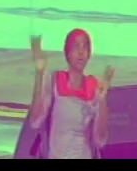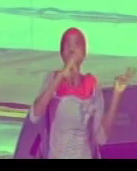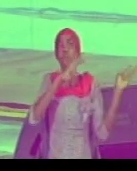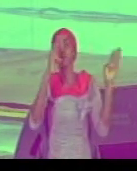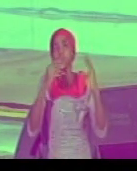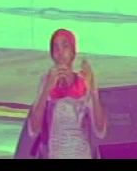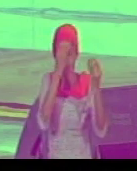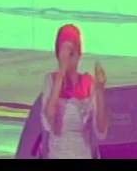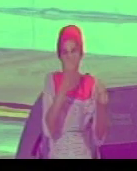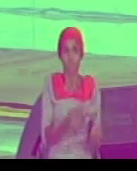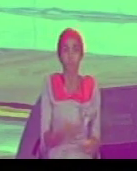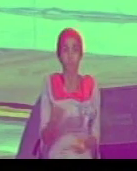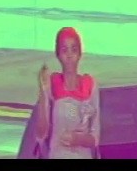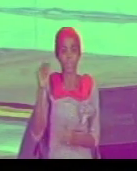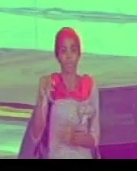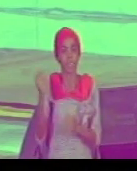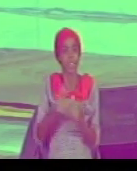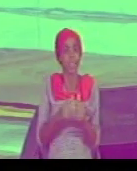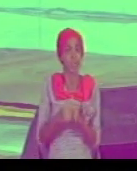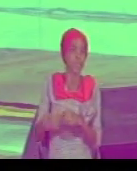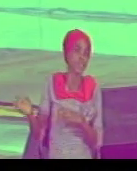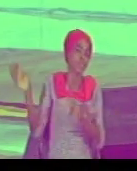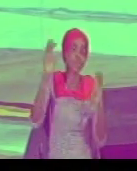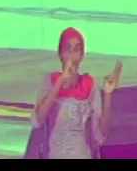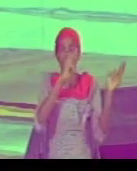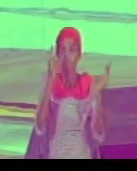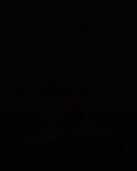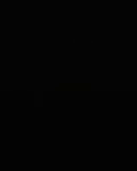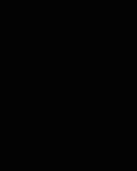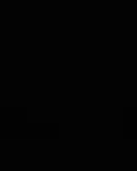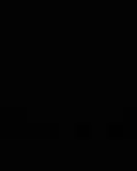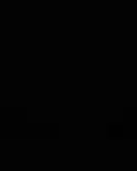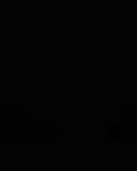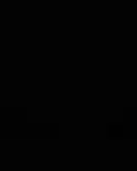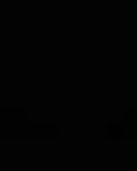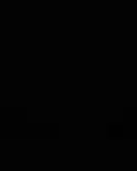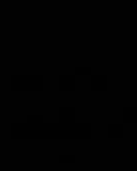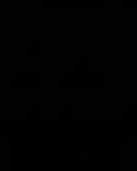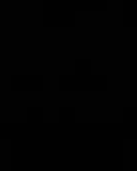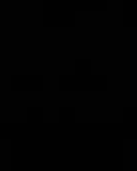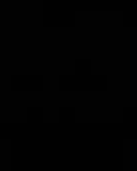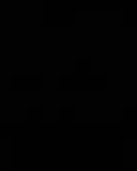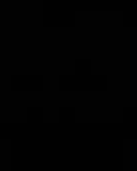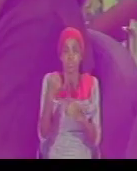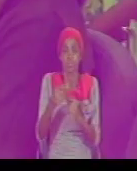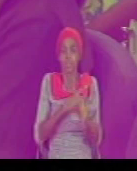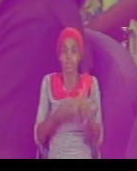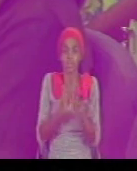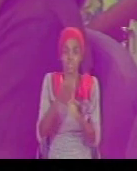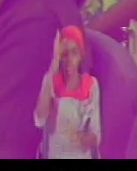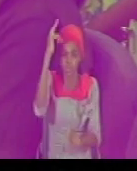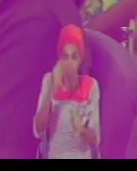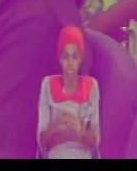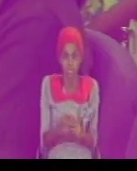obey him? Every storm in your life will obey the word of the Lord in